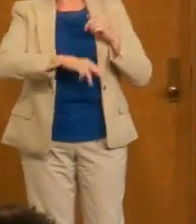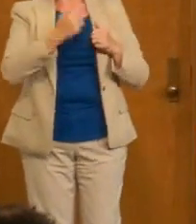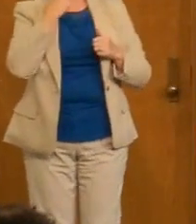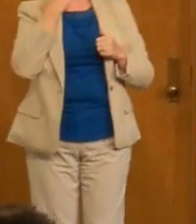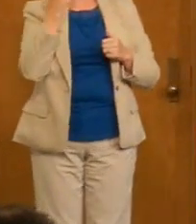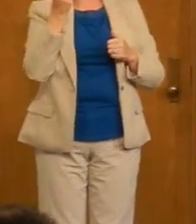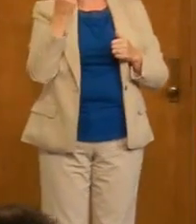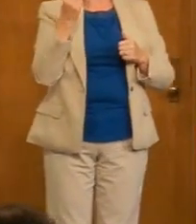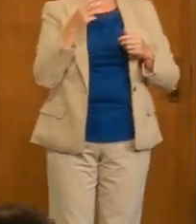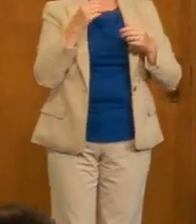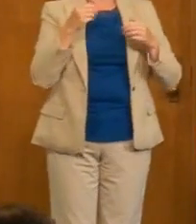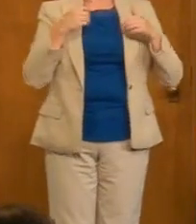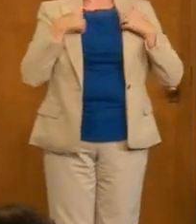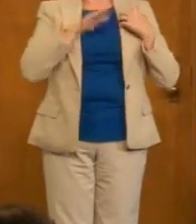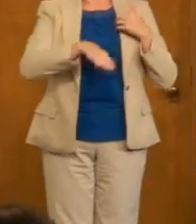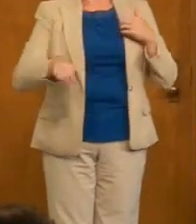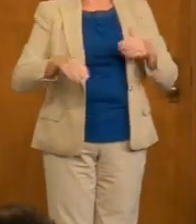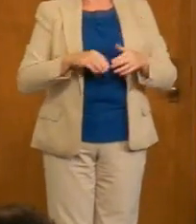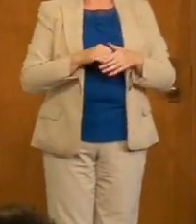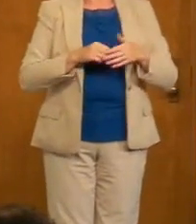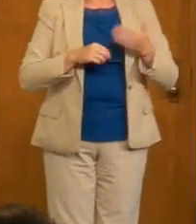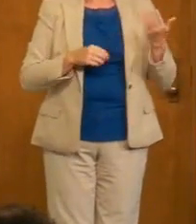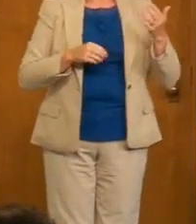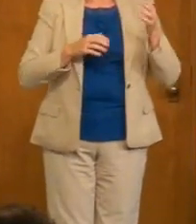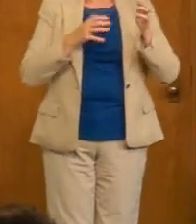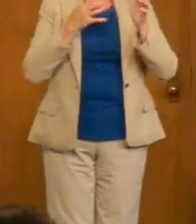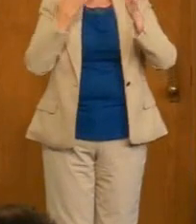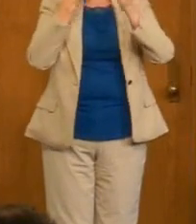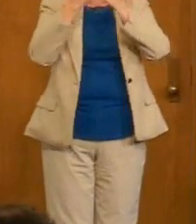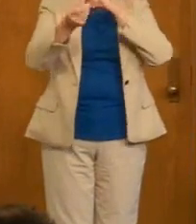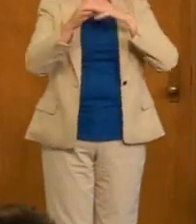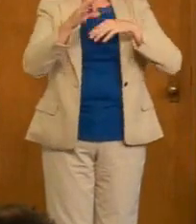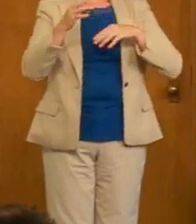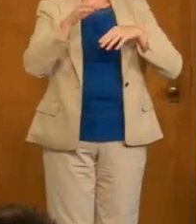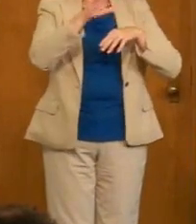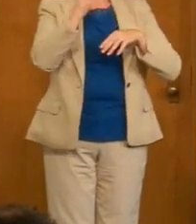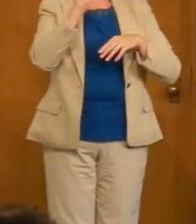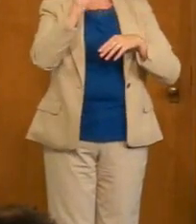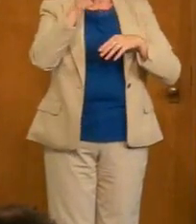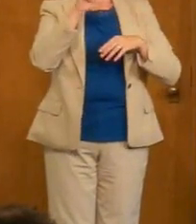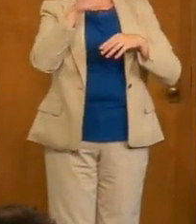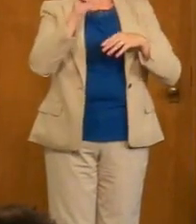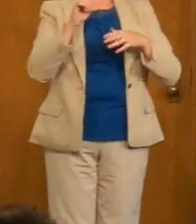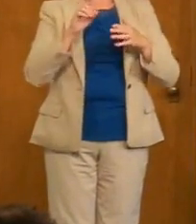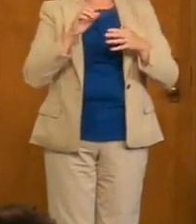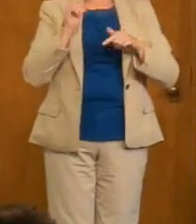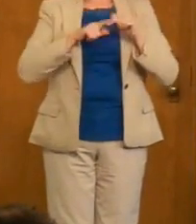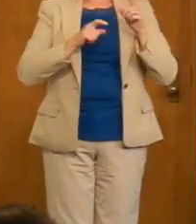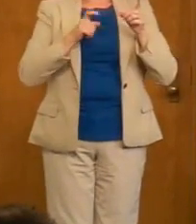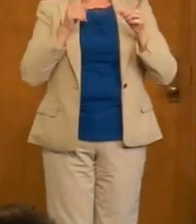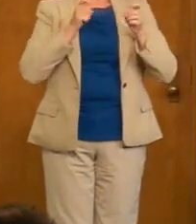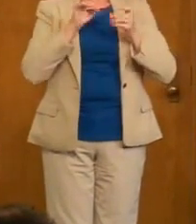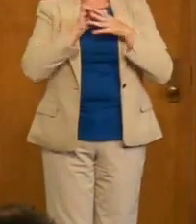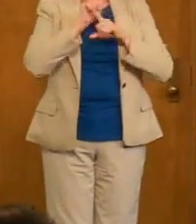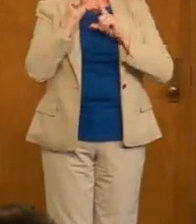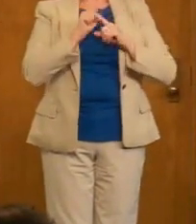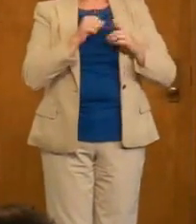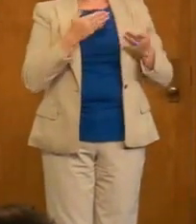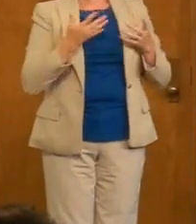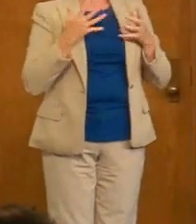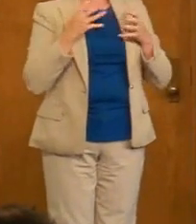reopens. And this is a reminder for those parents who haven't gotten around to